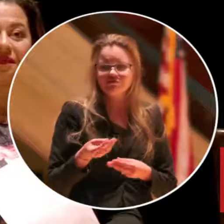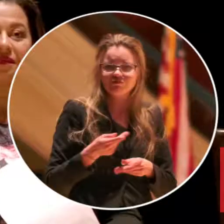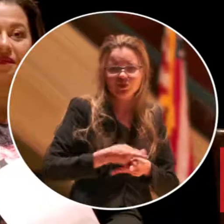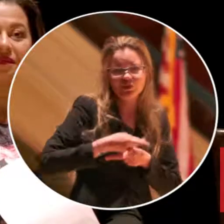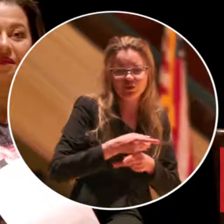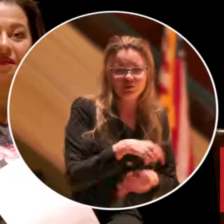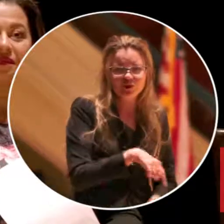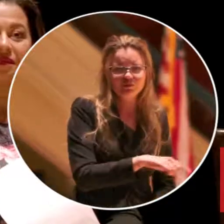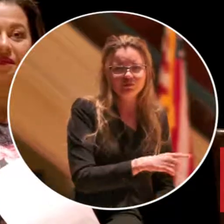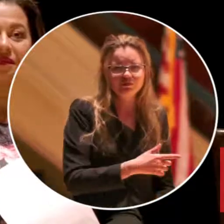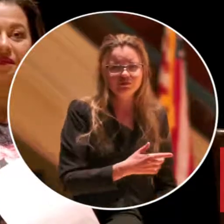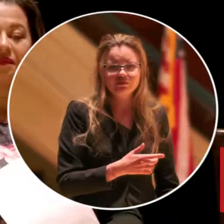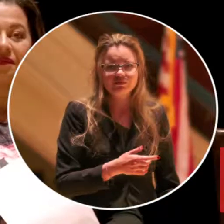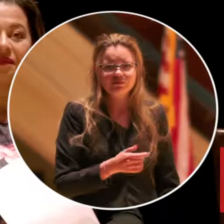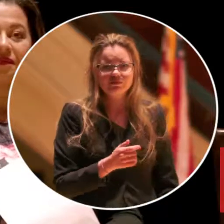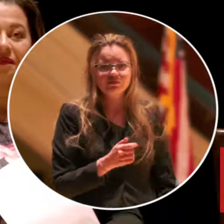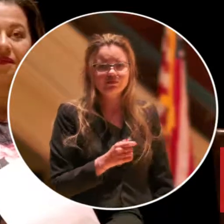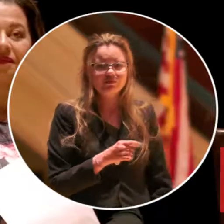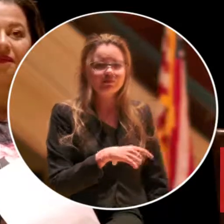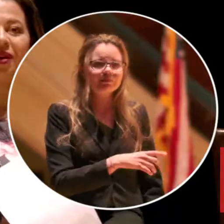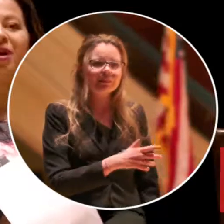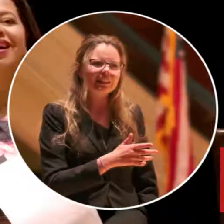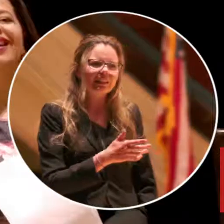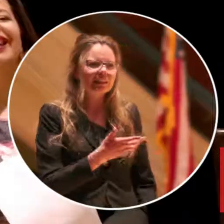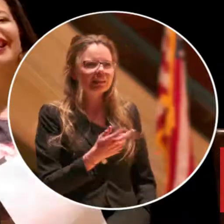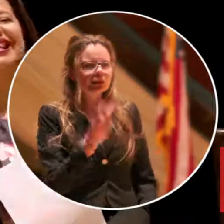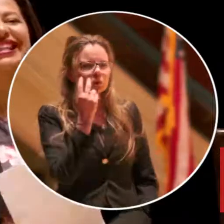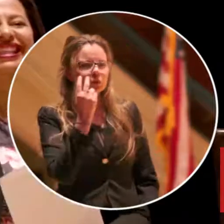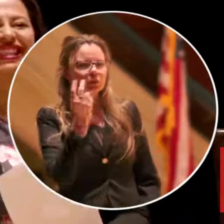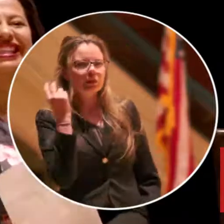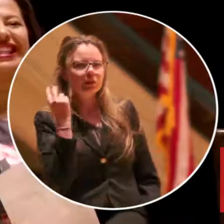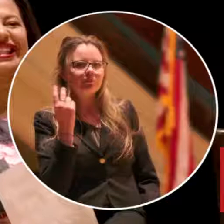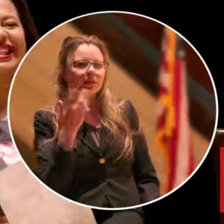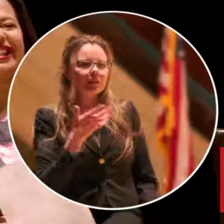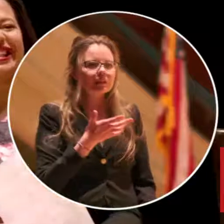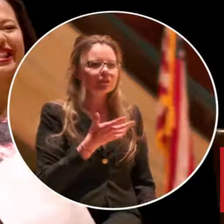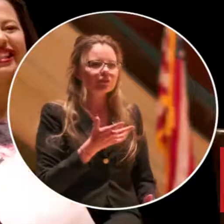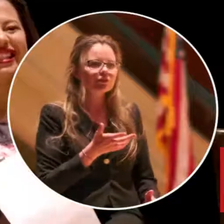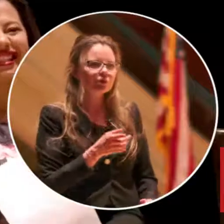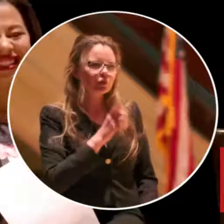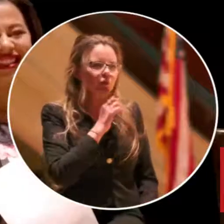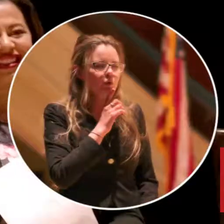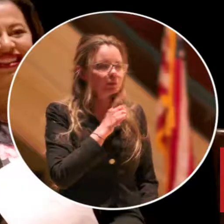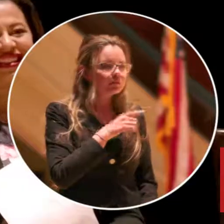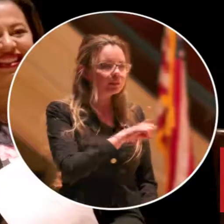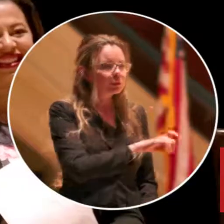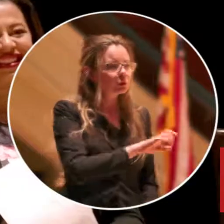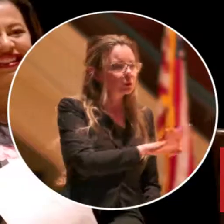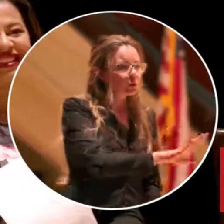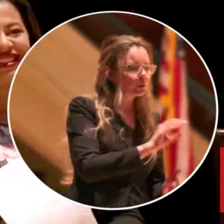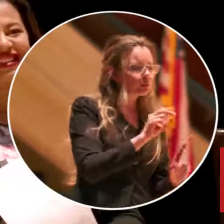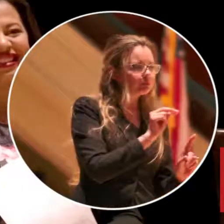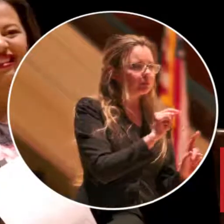she'd at least asked what their take on Charles Manson was, but live and learn, hopefully.